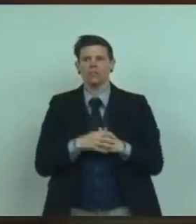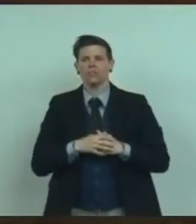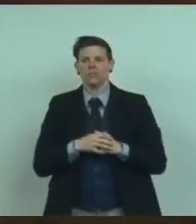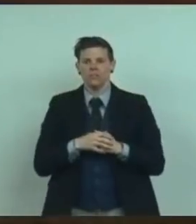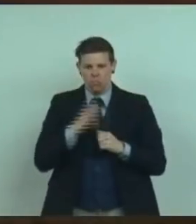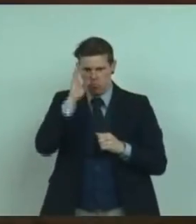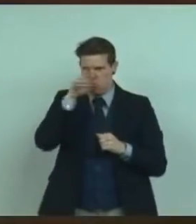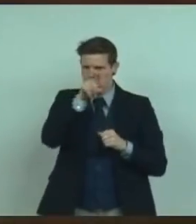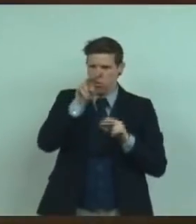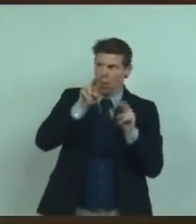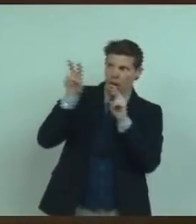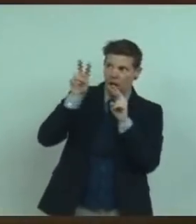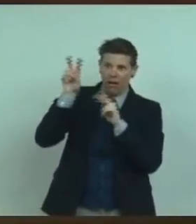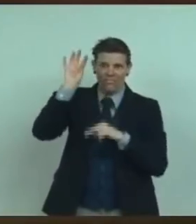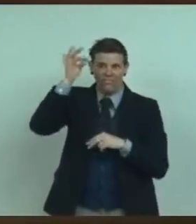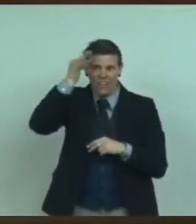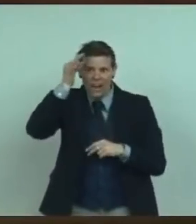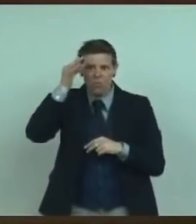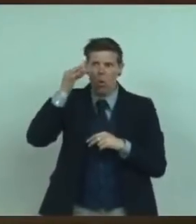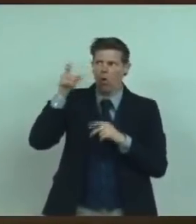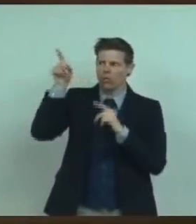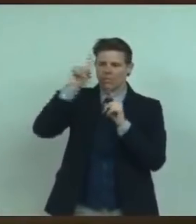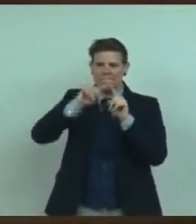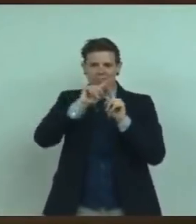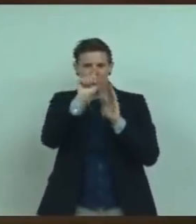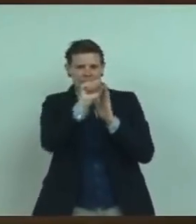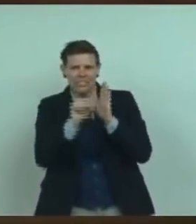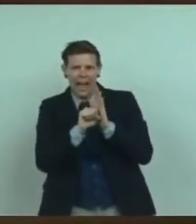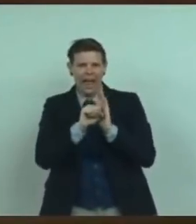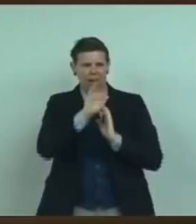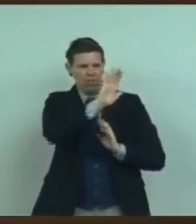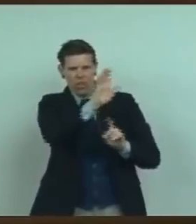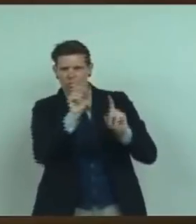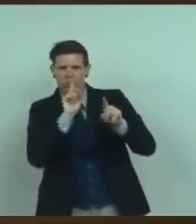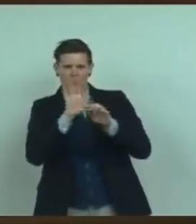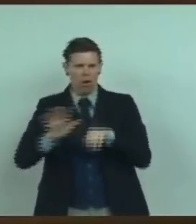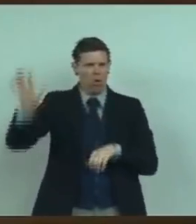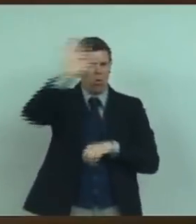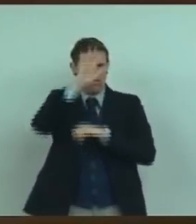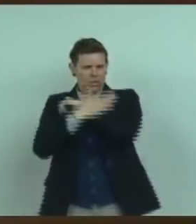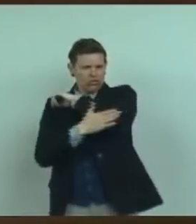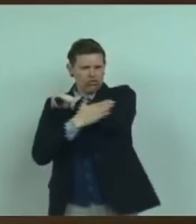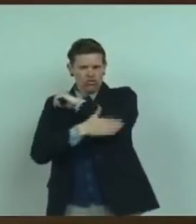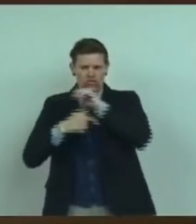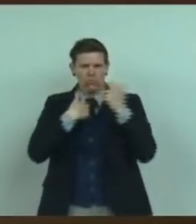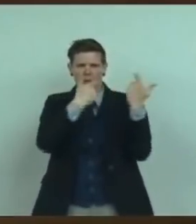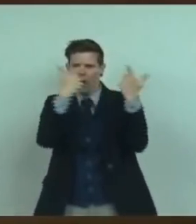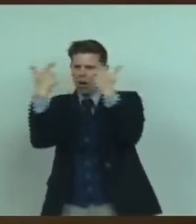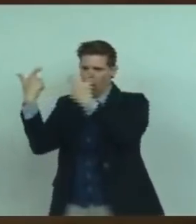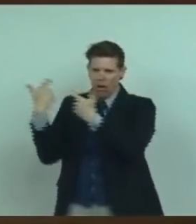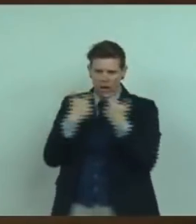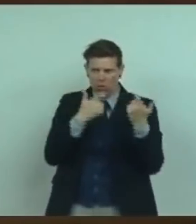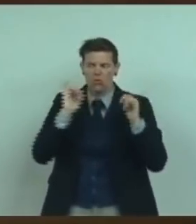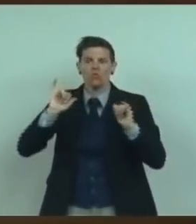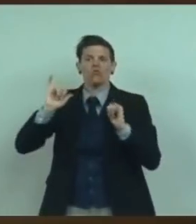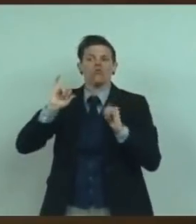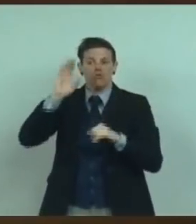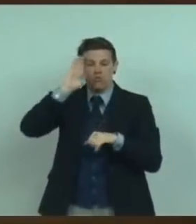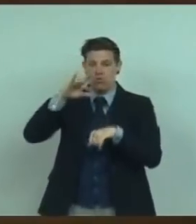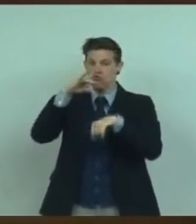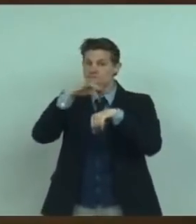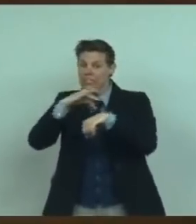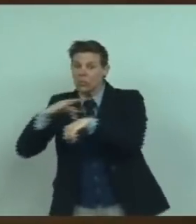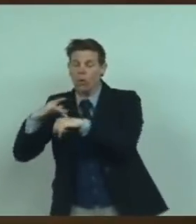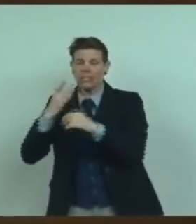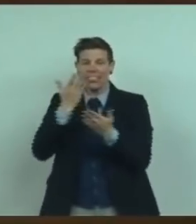the pandemic. And I know that you're well aware of the challenges about having access to resources, about doing the right planning,